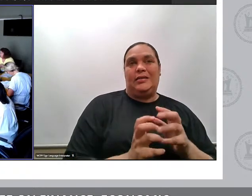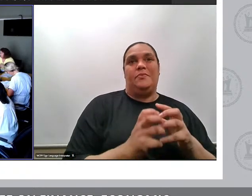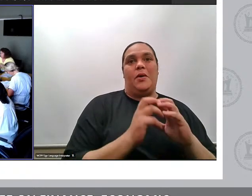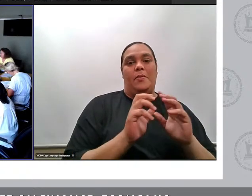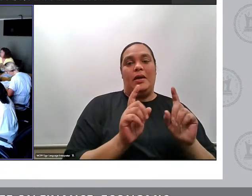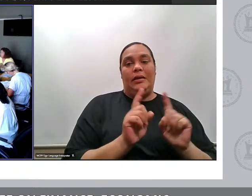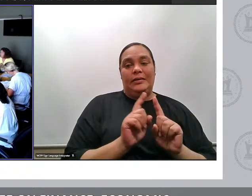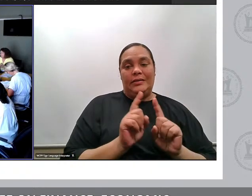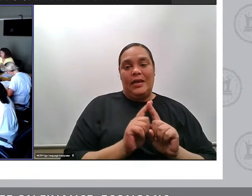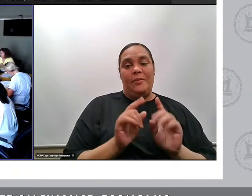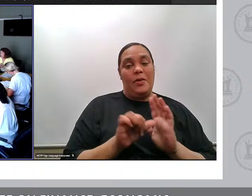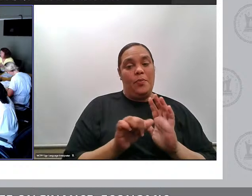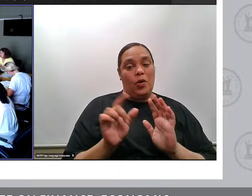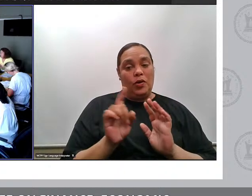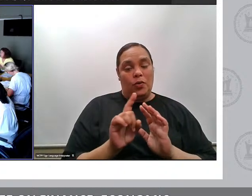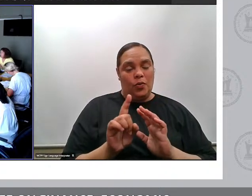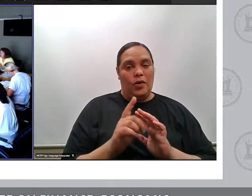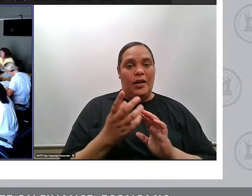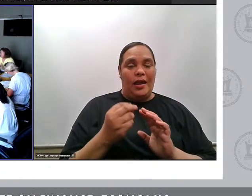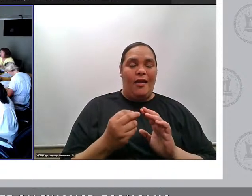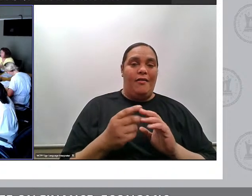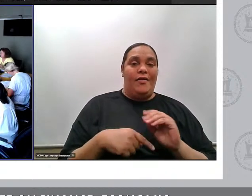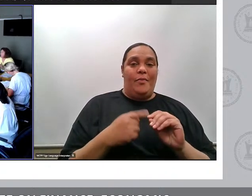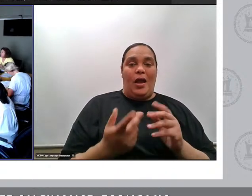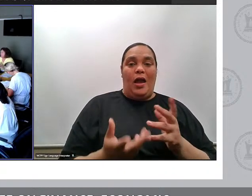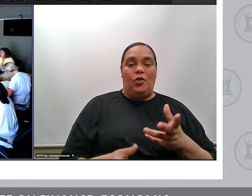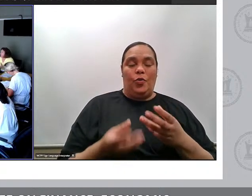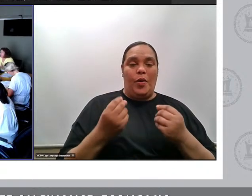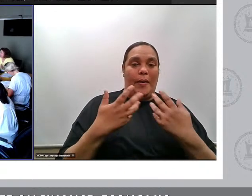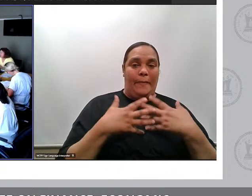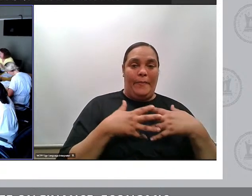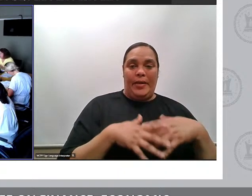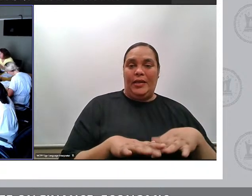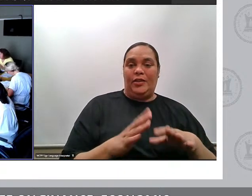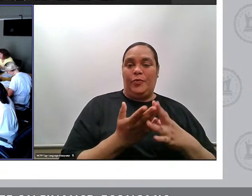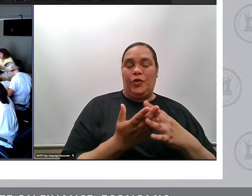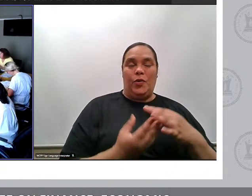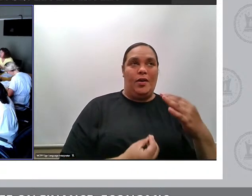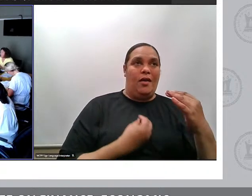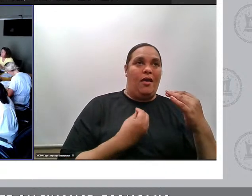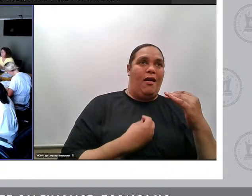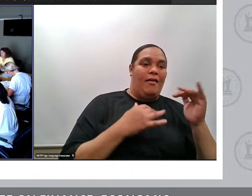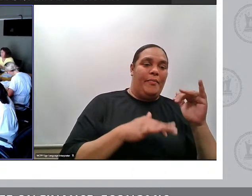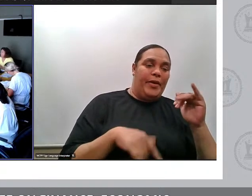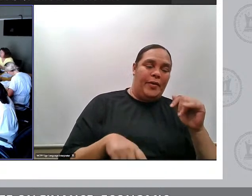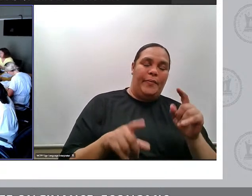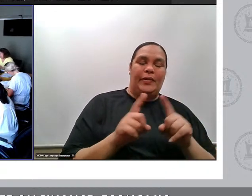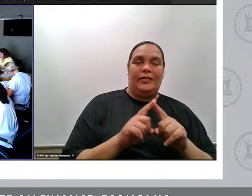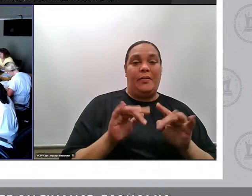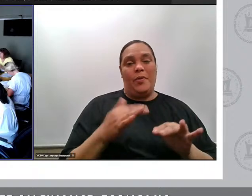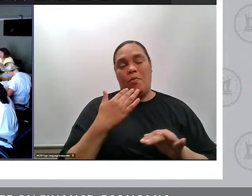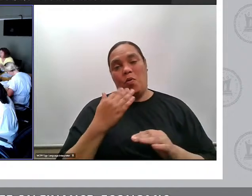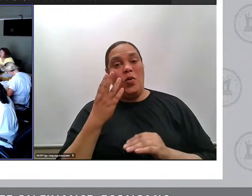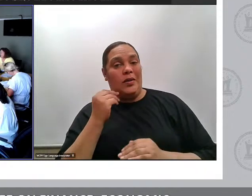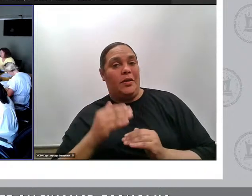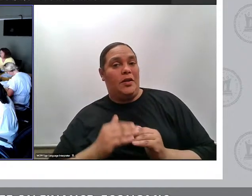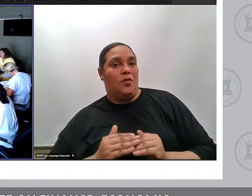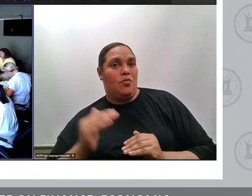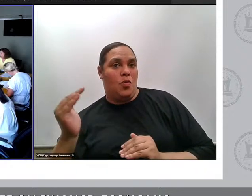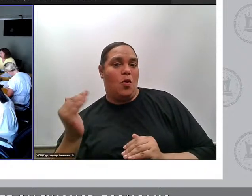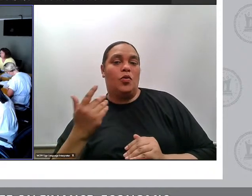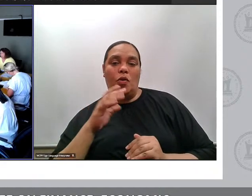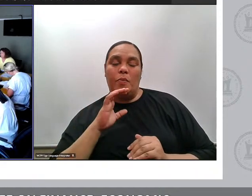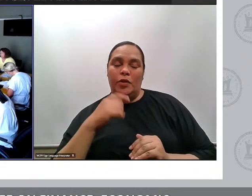also importantly in terms of getting a mix between younger people and people with more experience. So we